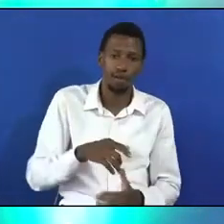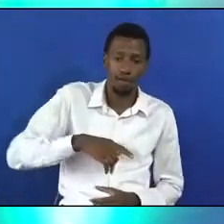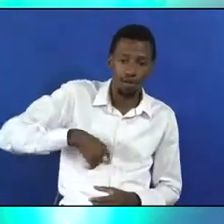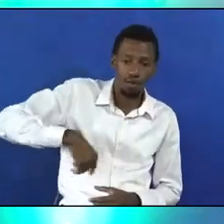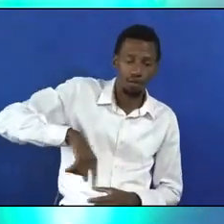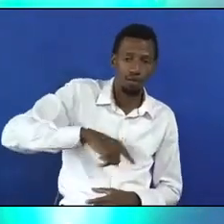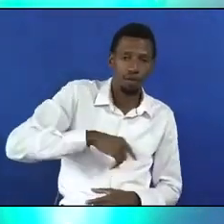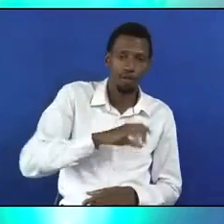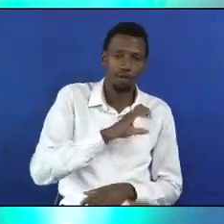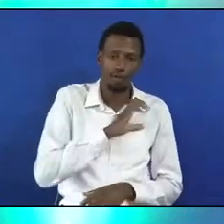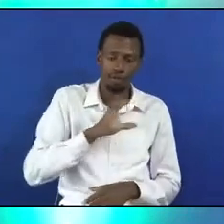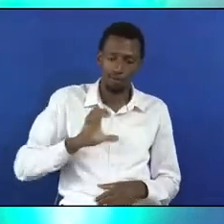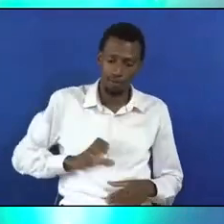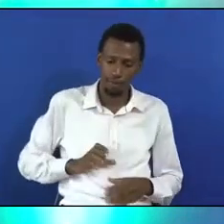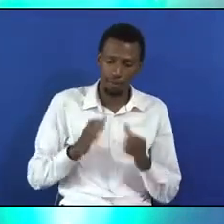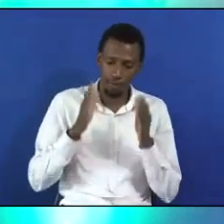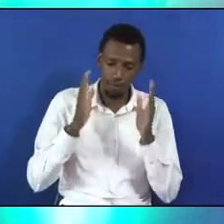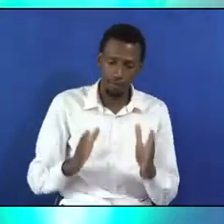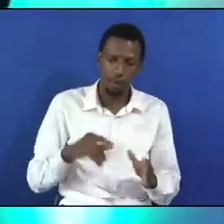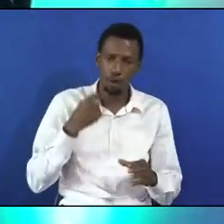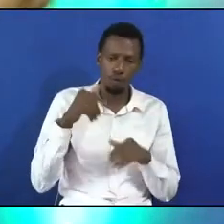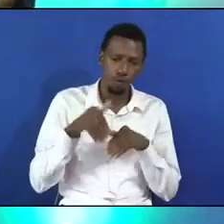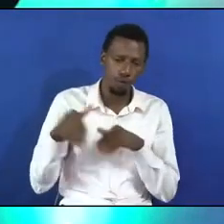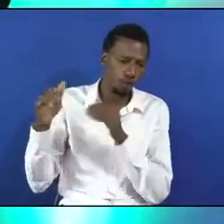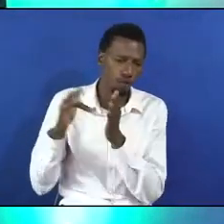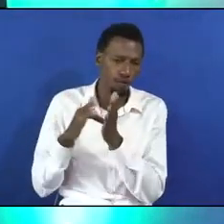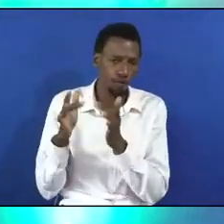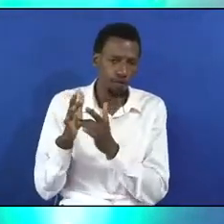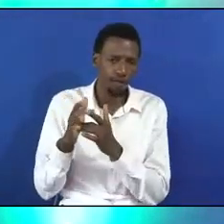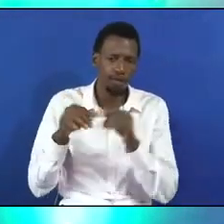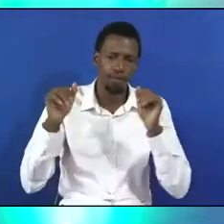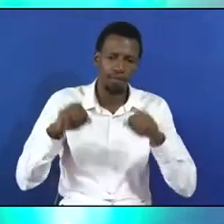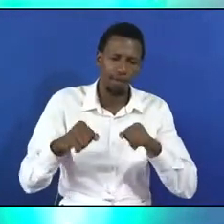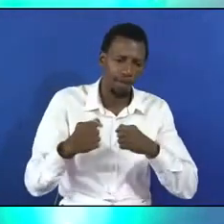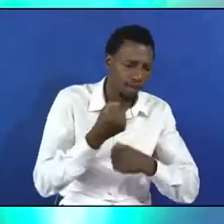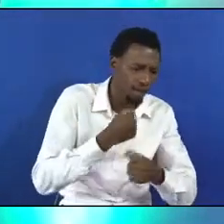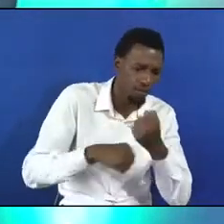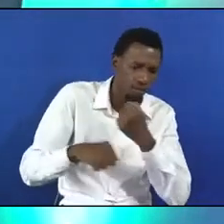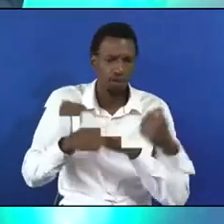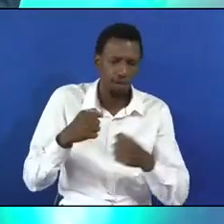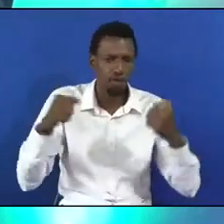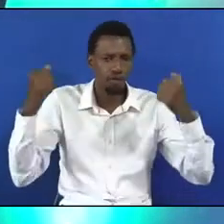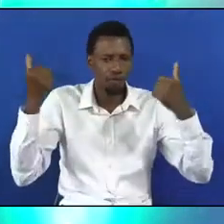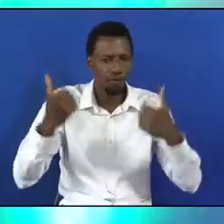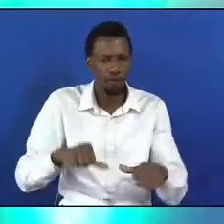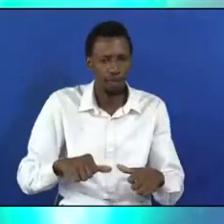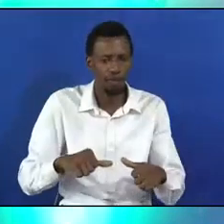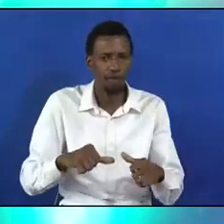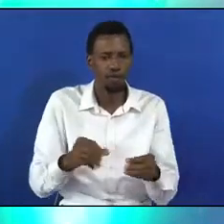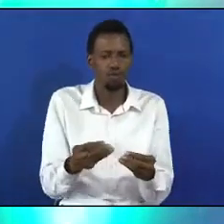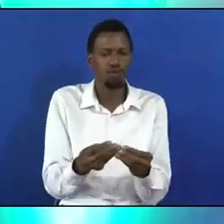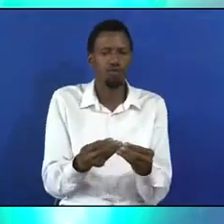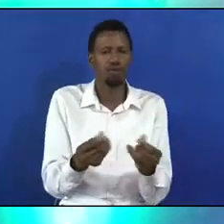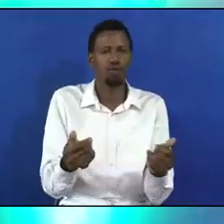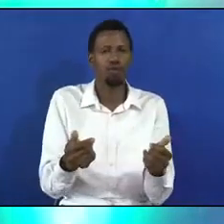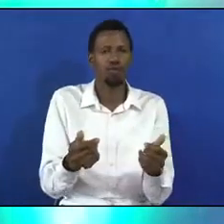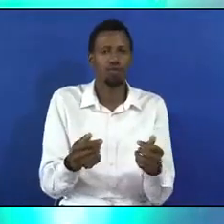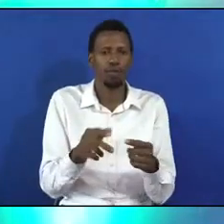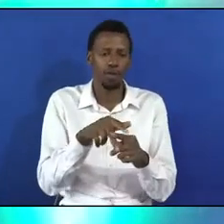Christians, as Jesus' followers? Can we do anything to mend up that mess that was caused by the